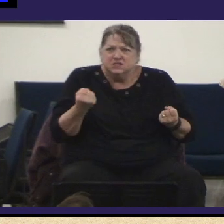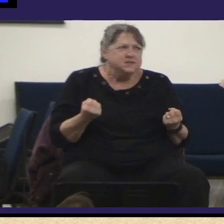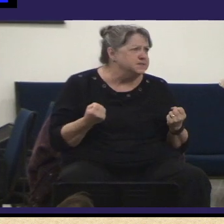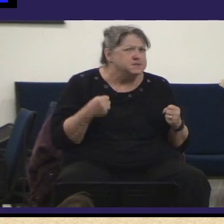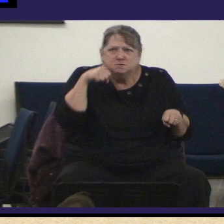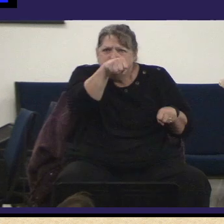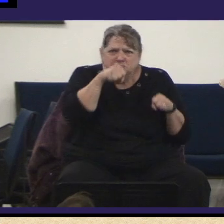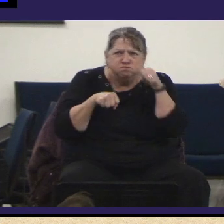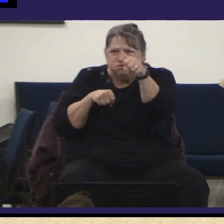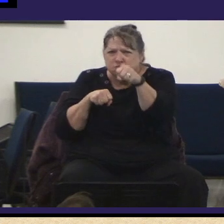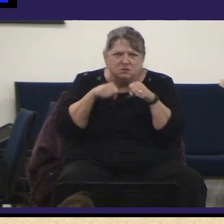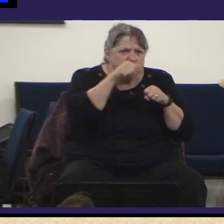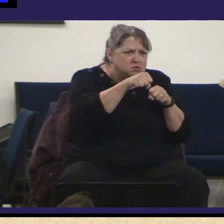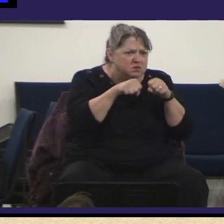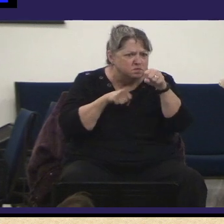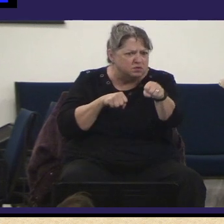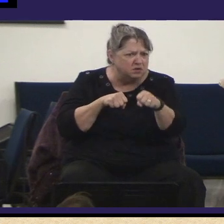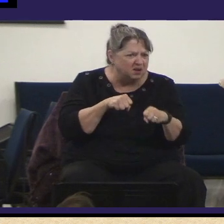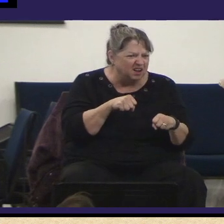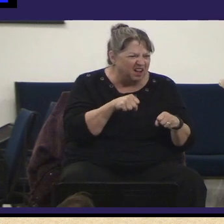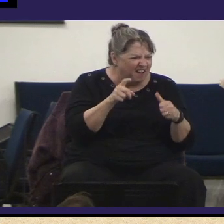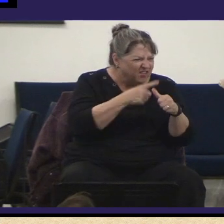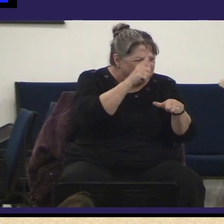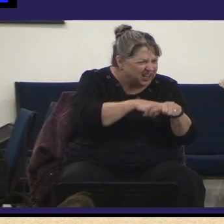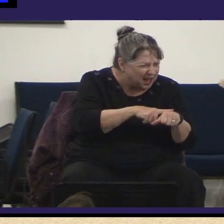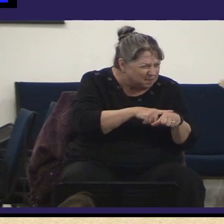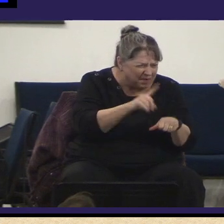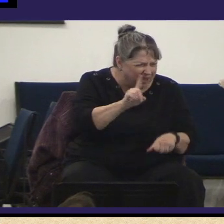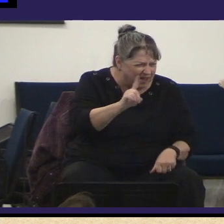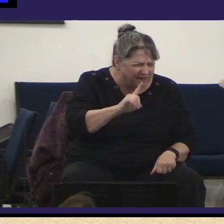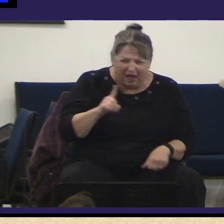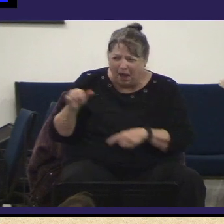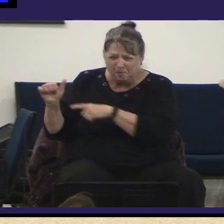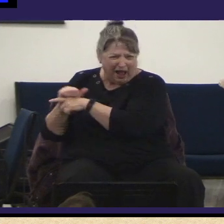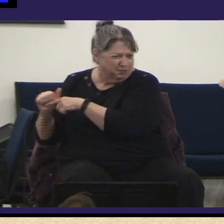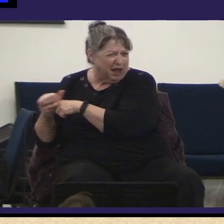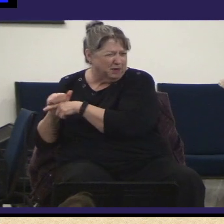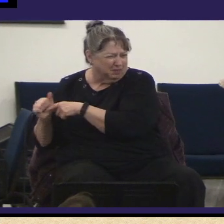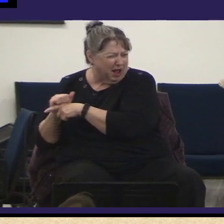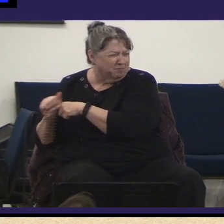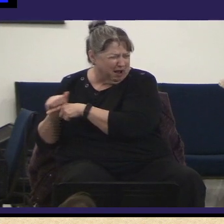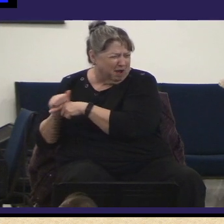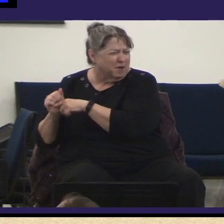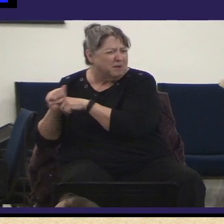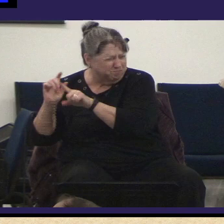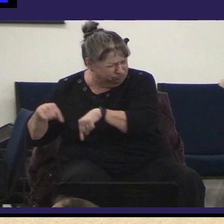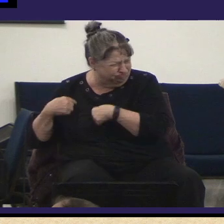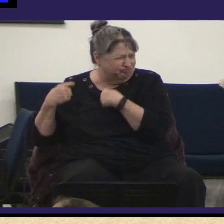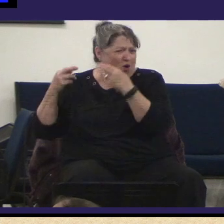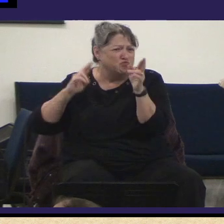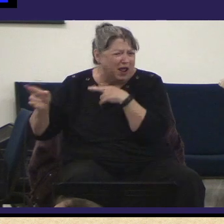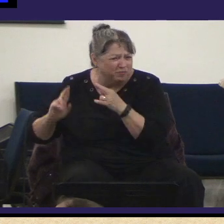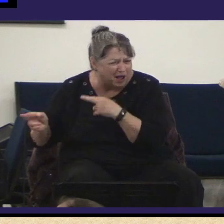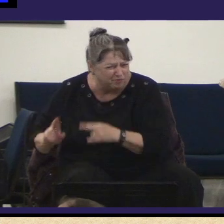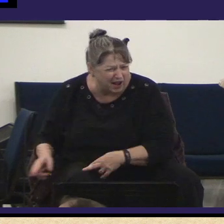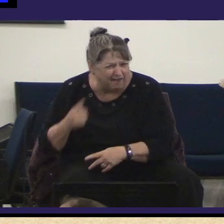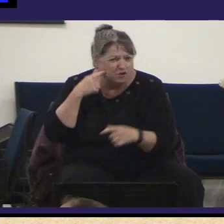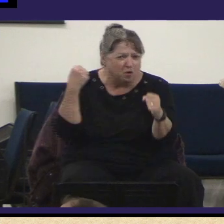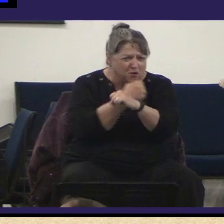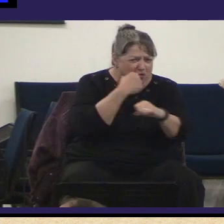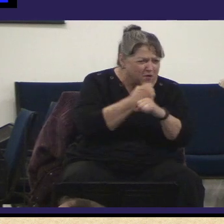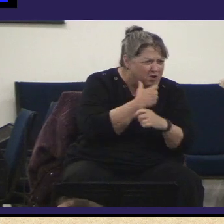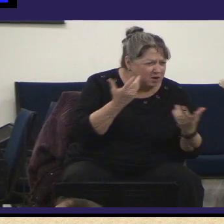win. And by the first round, he's knocked out. The Bible says, after you've done everything to stand